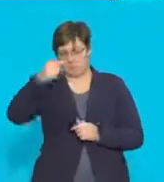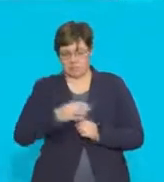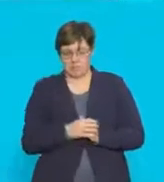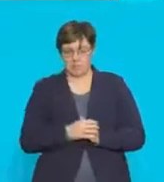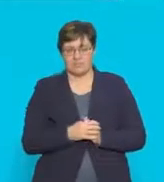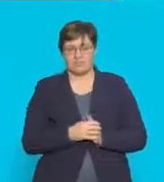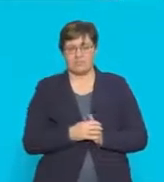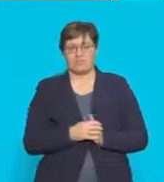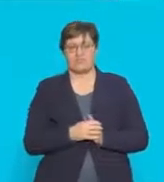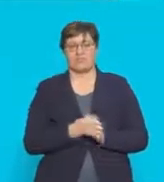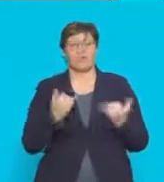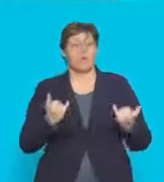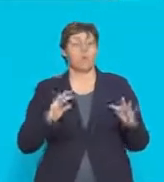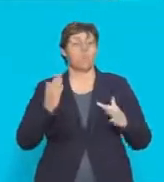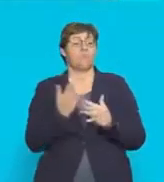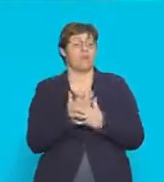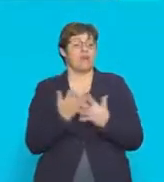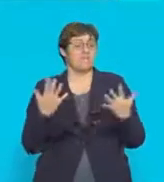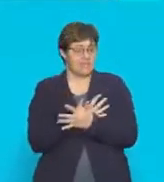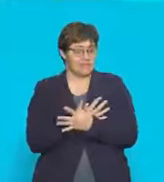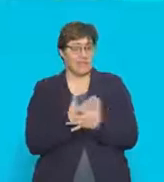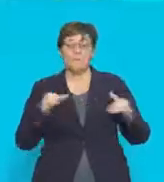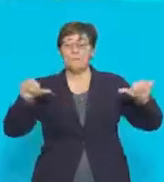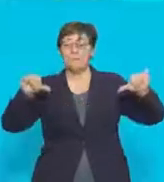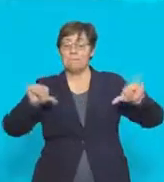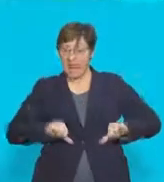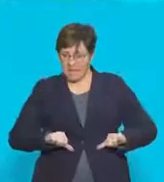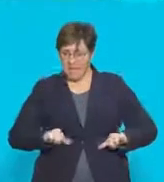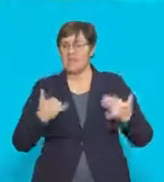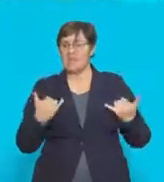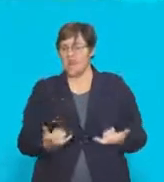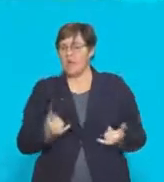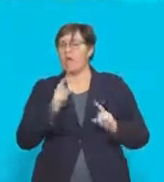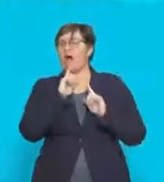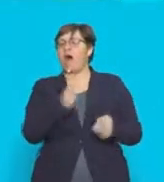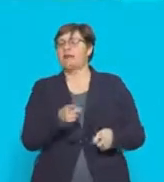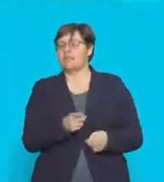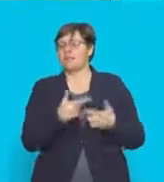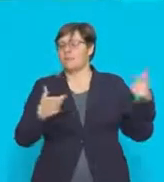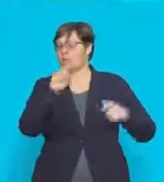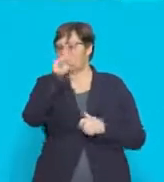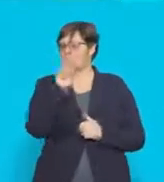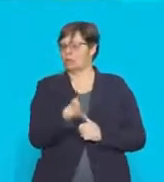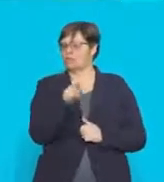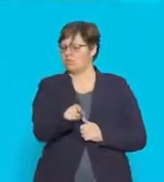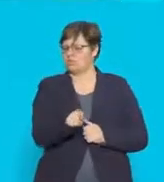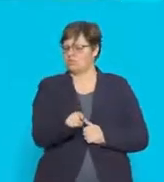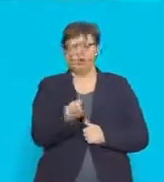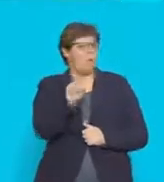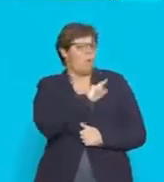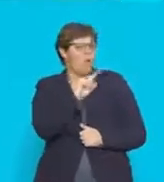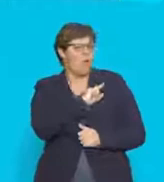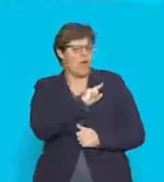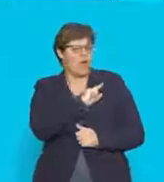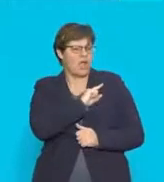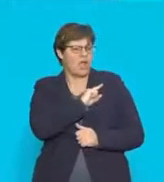numbers. Guys, I want us to take a quick ad break. And then when we come back, we are now going to answer the big question as to why